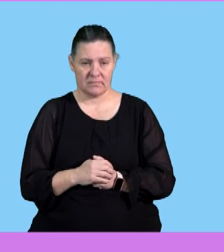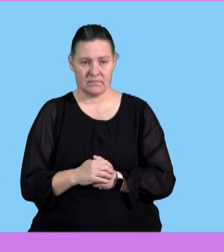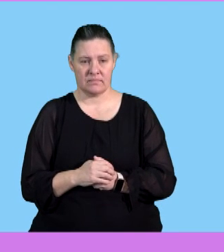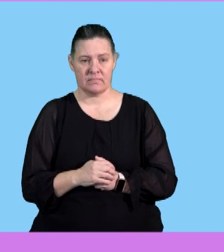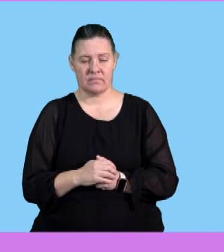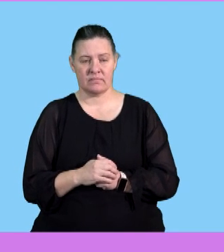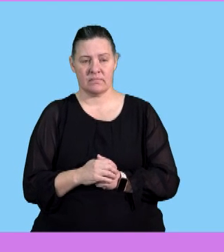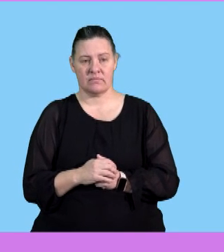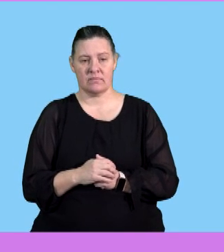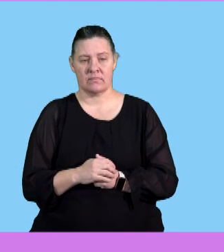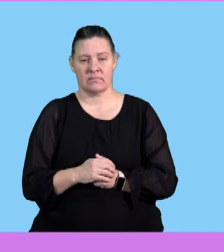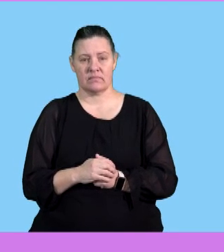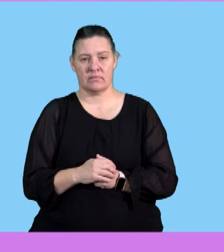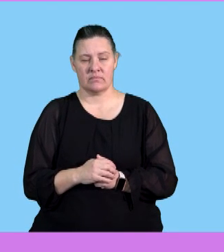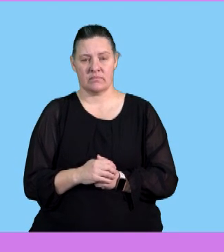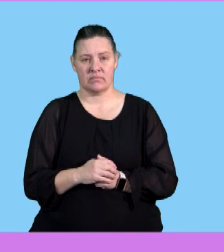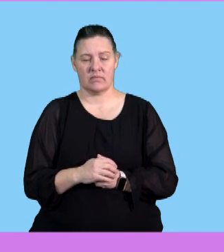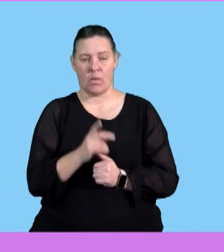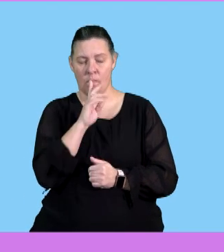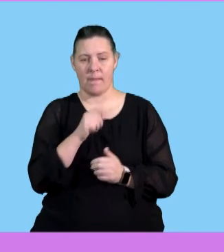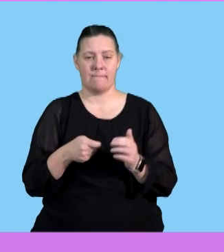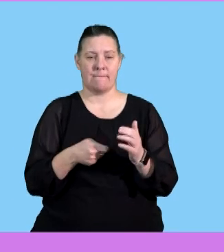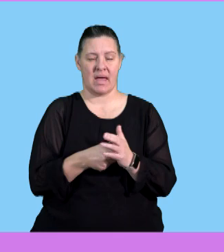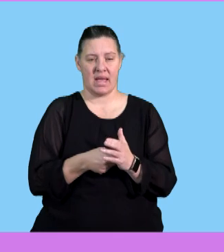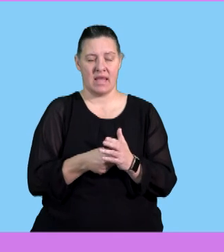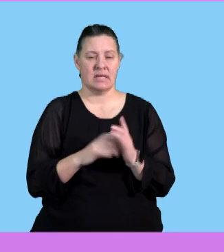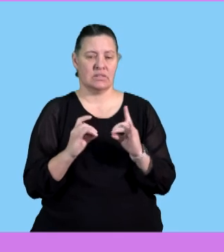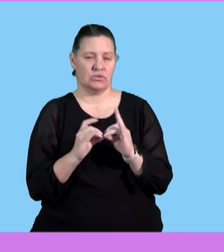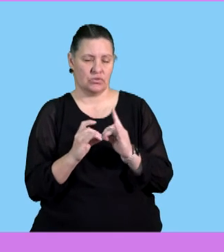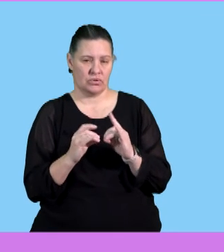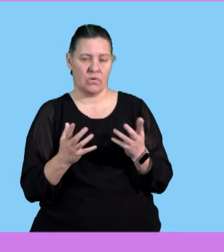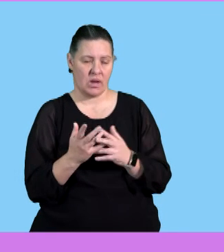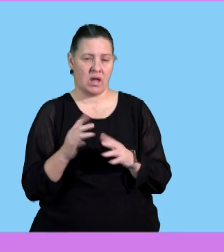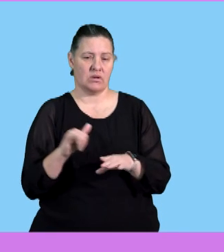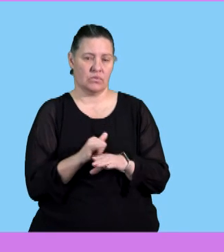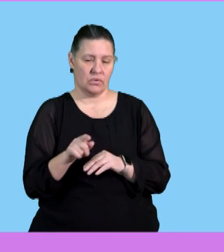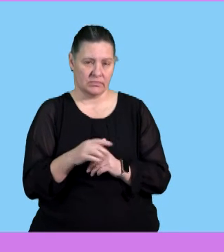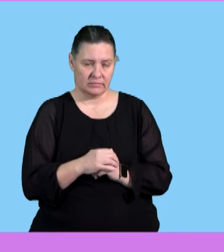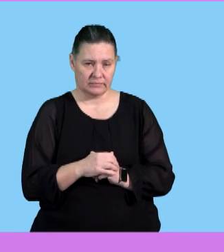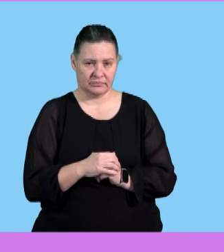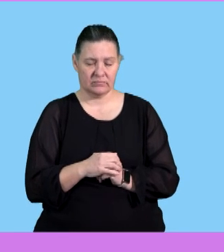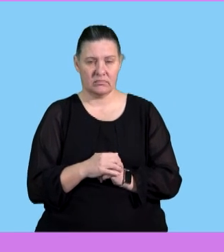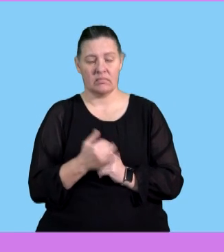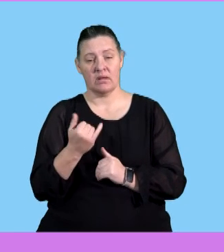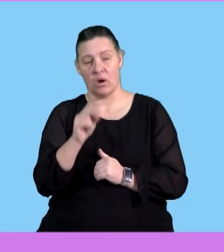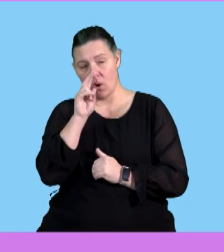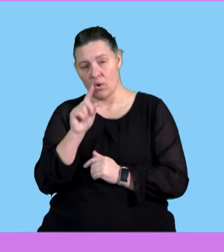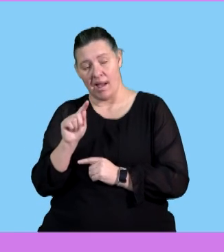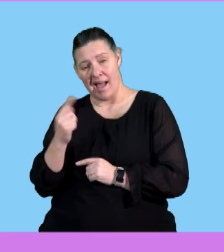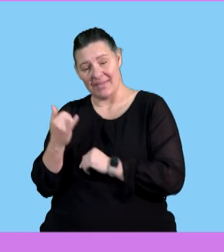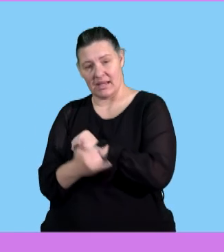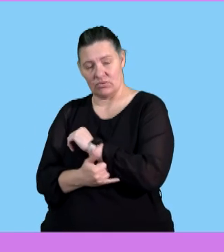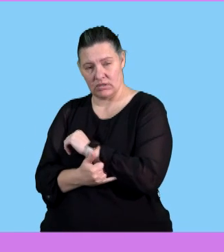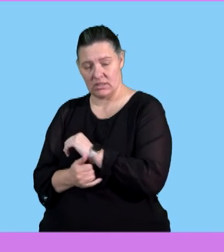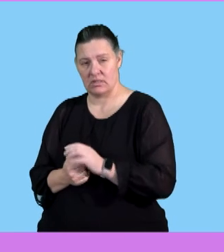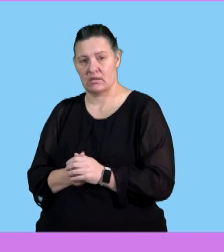2,730.31 cents. So that will be when I purchase this pair of sneakers in New York. Now, looking